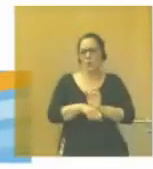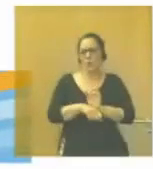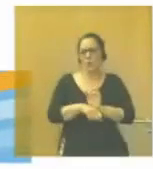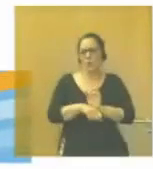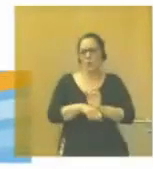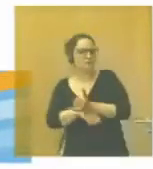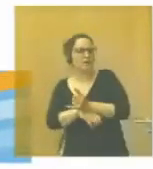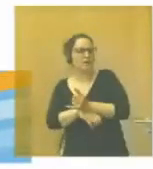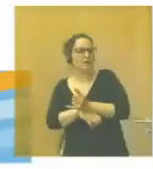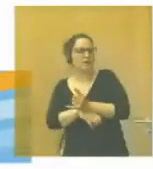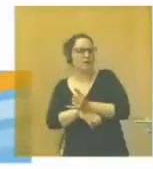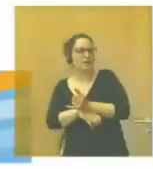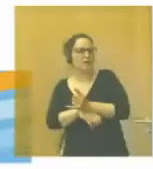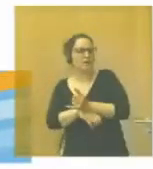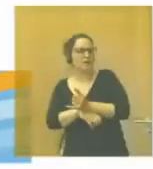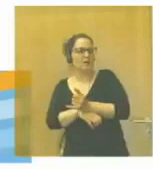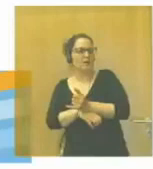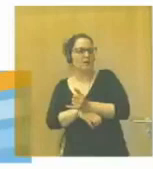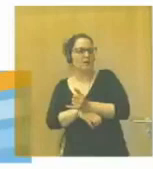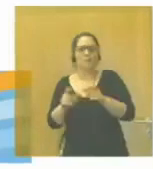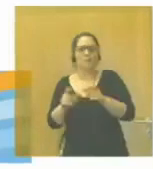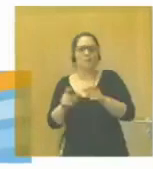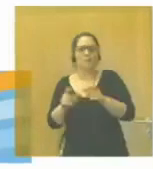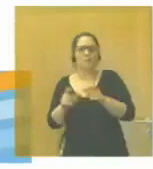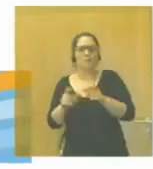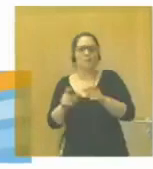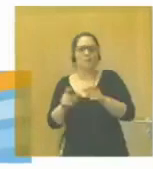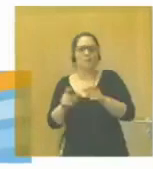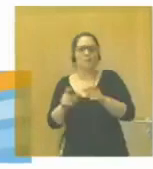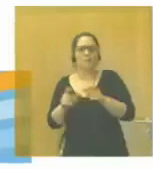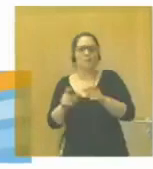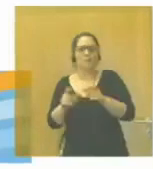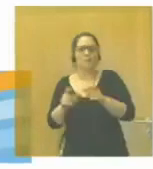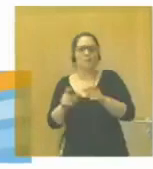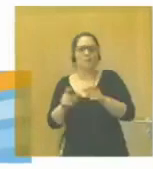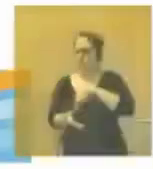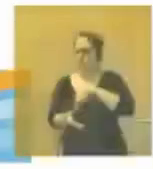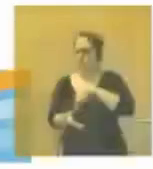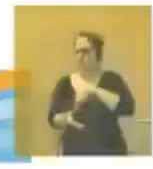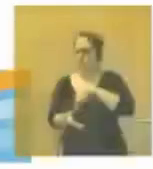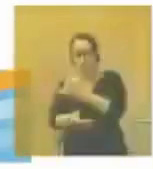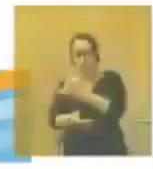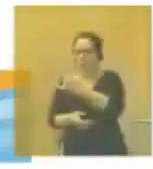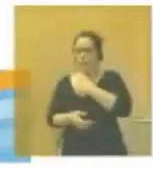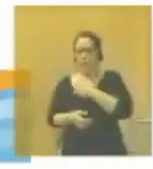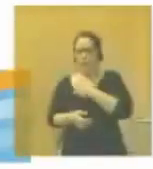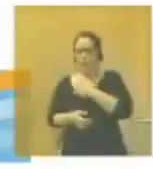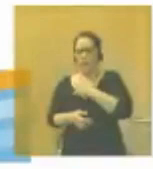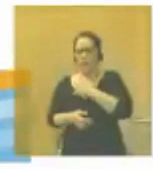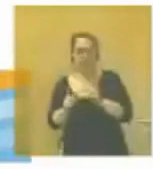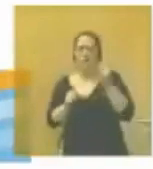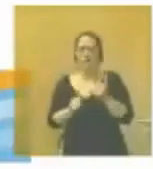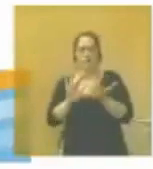them and then we can't find them? What additional ways can we reach out to them? So Zero Suicide bundles